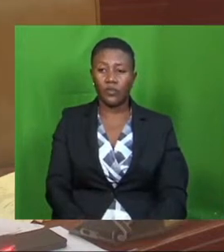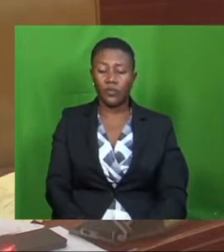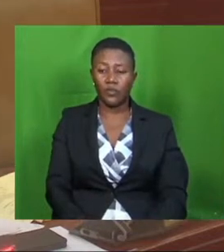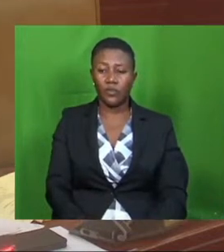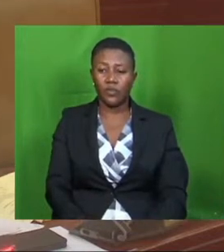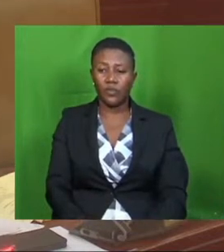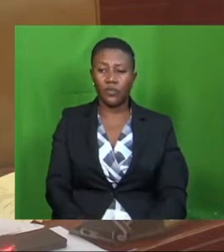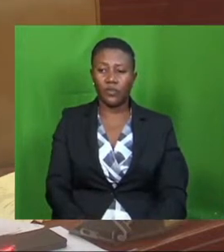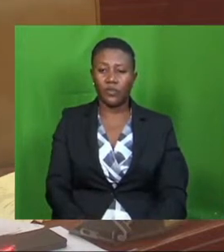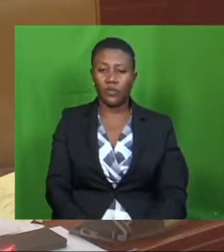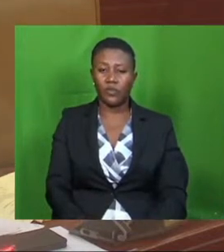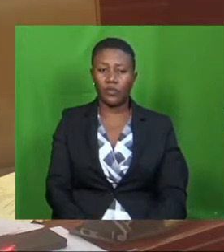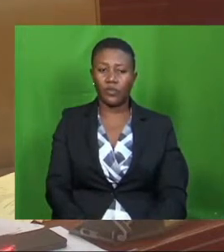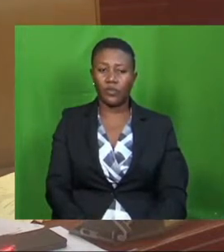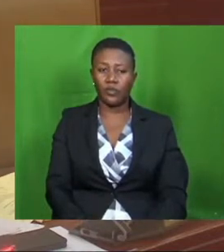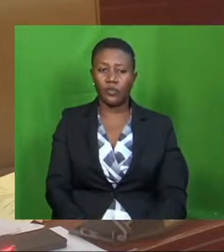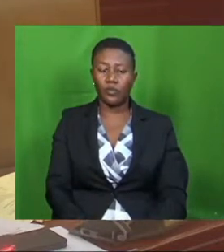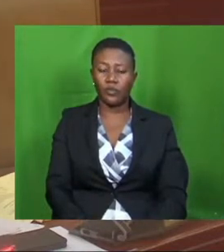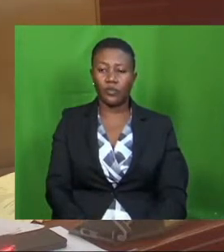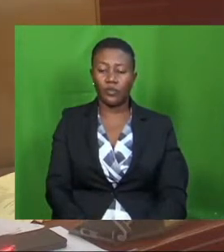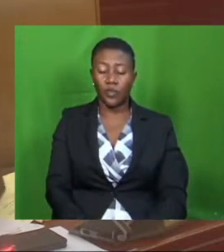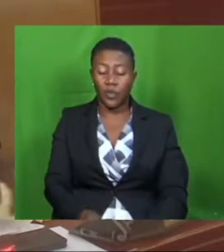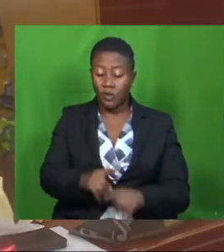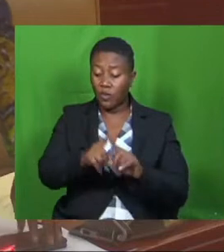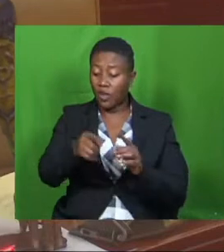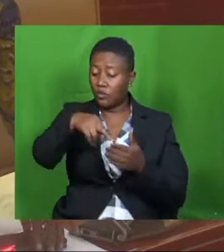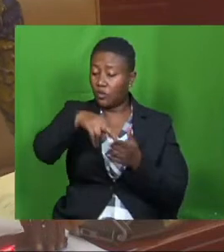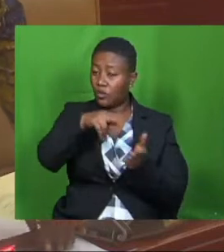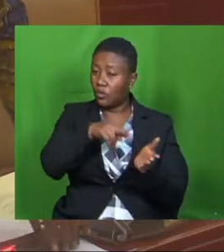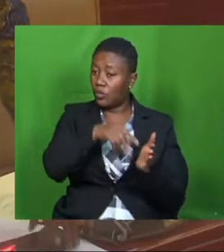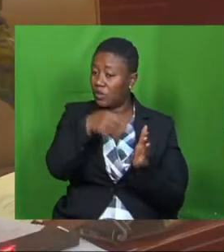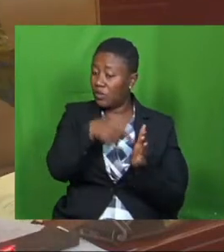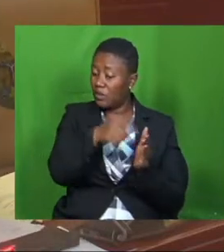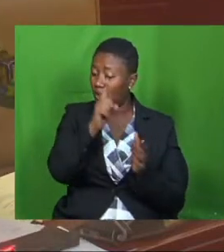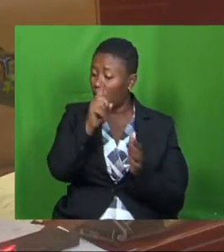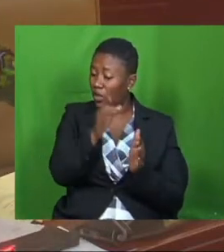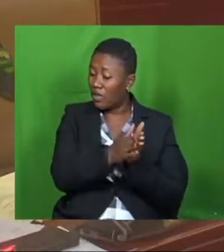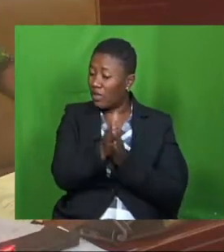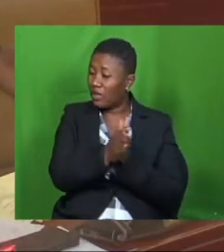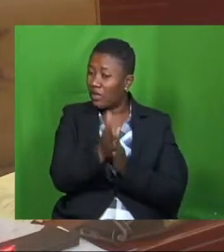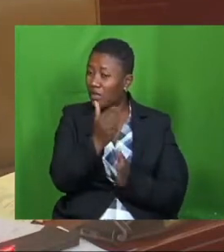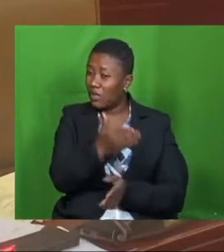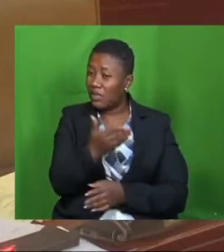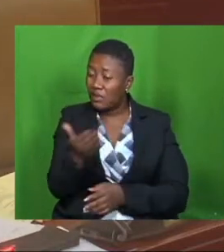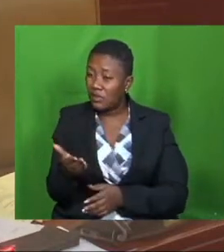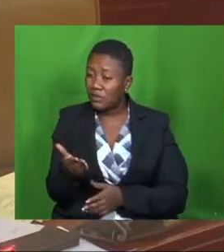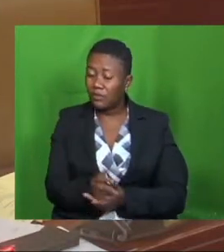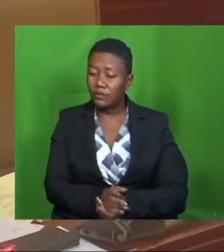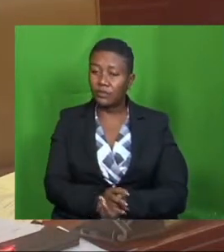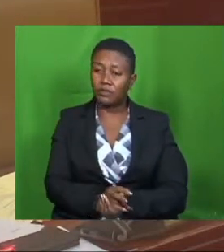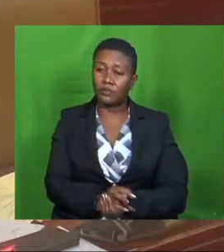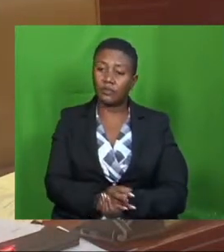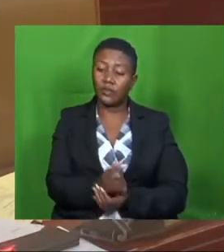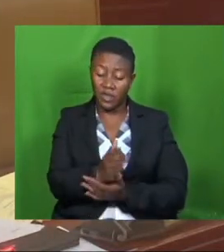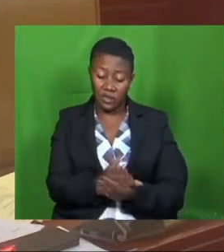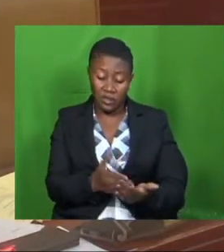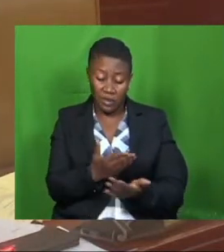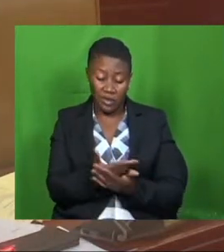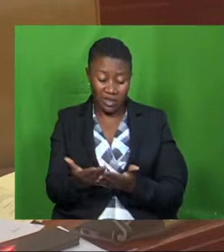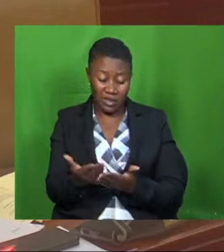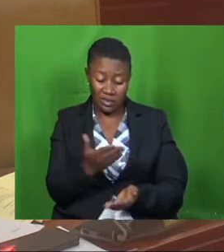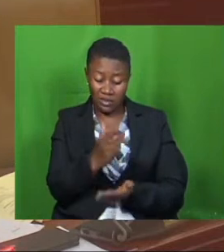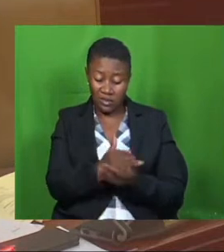a project, drill a borehole. The man says, we charge you 5,000 Ghana cedis.